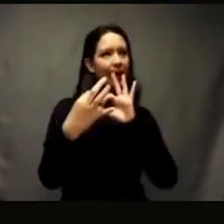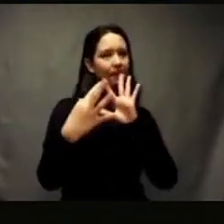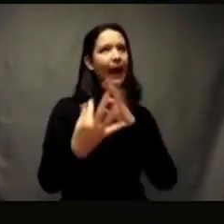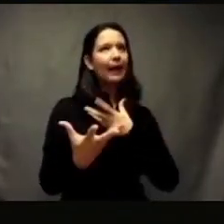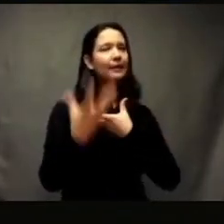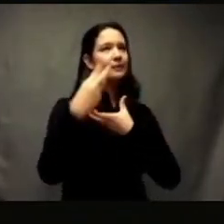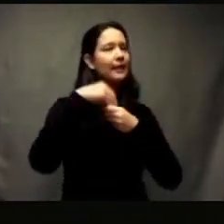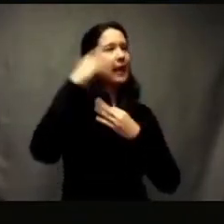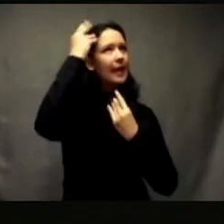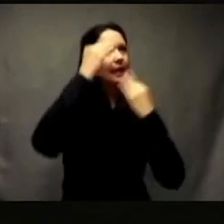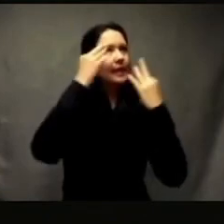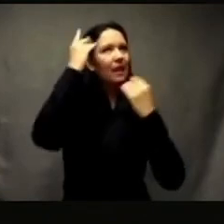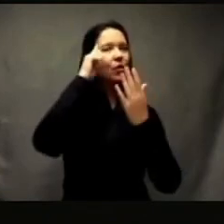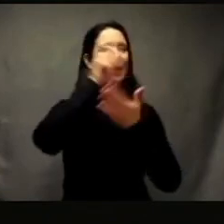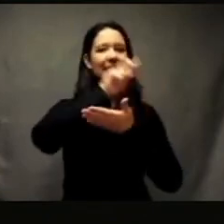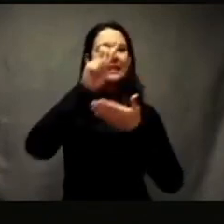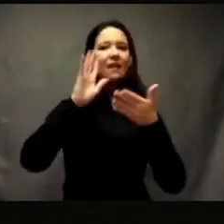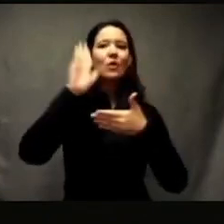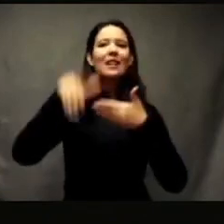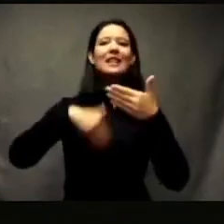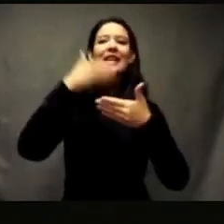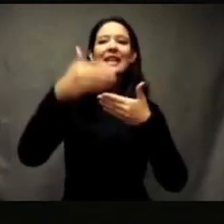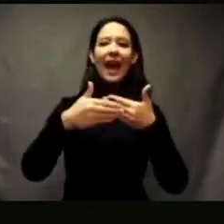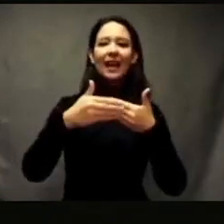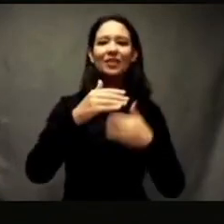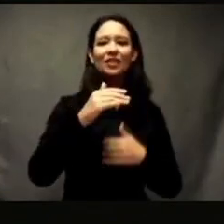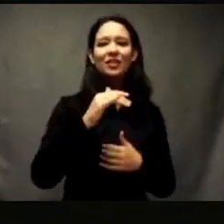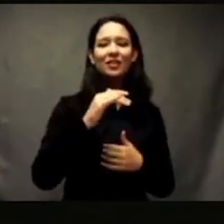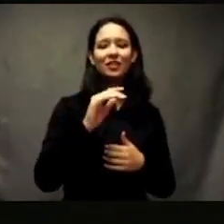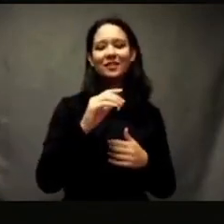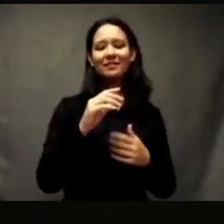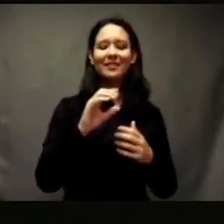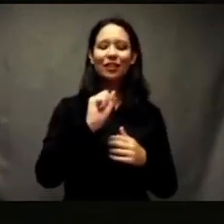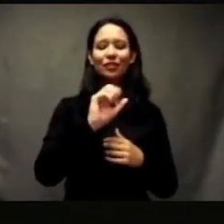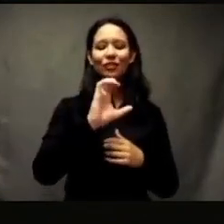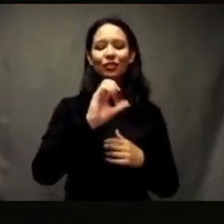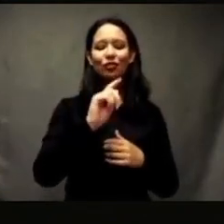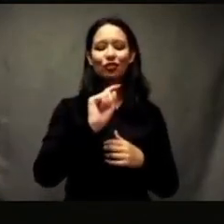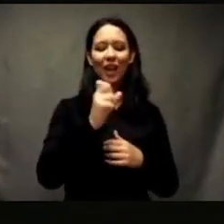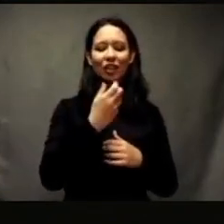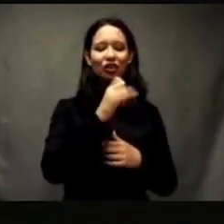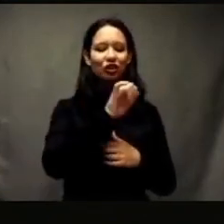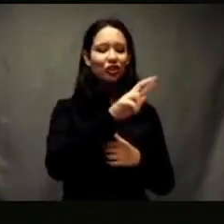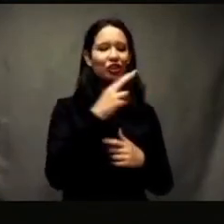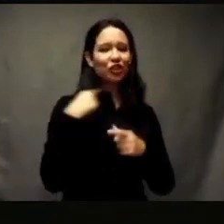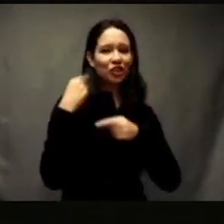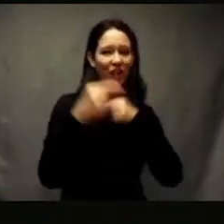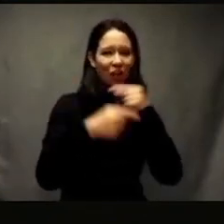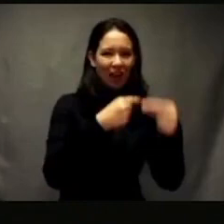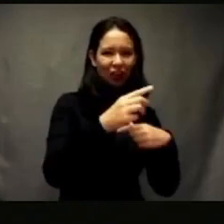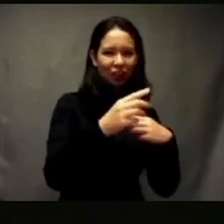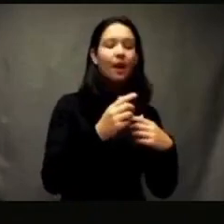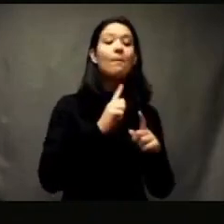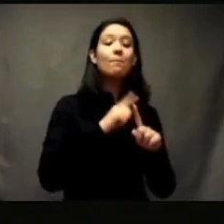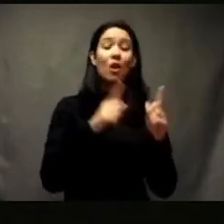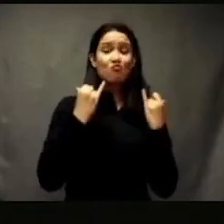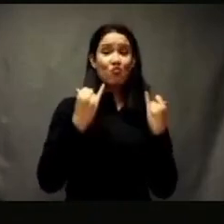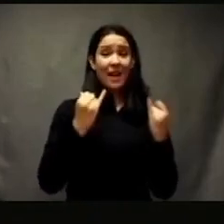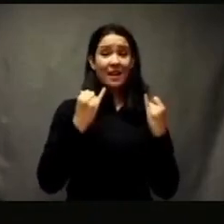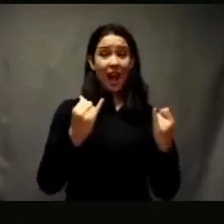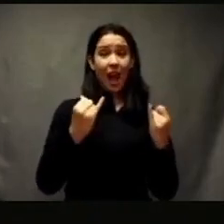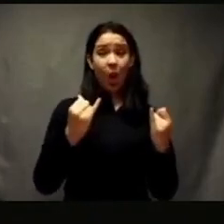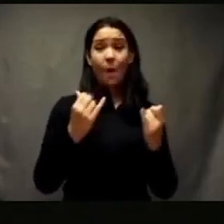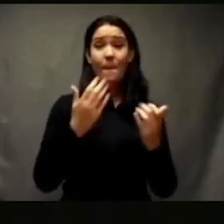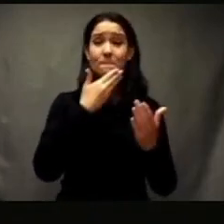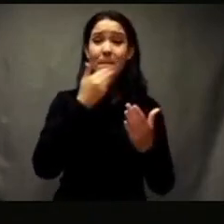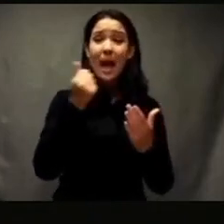the kind of the design of the next ScratchJr generation. But I will, for now, I would say the best workaround is that you can